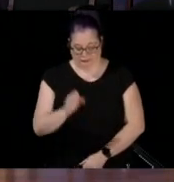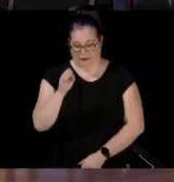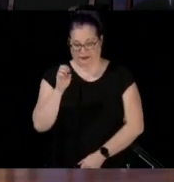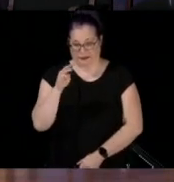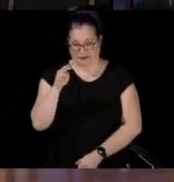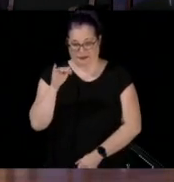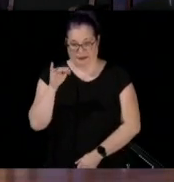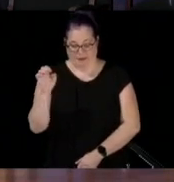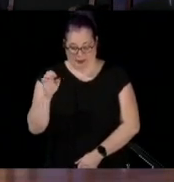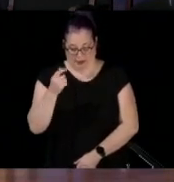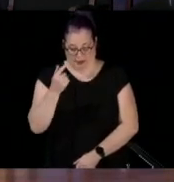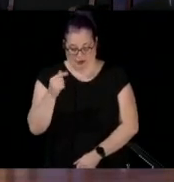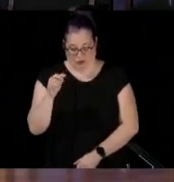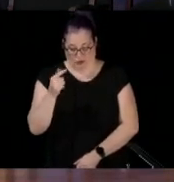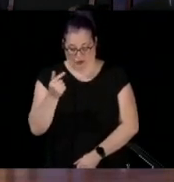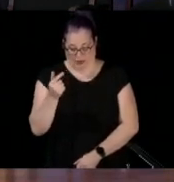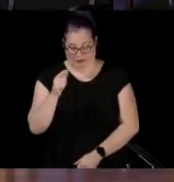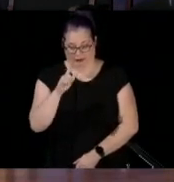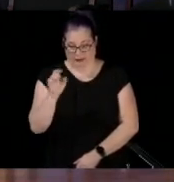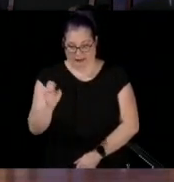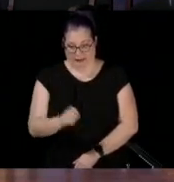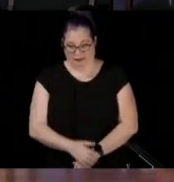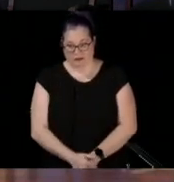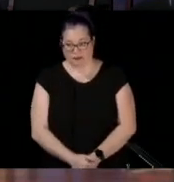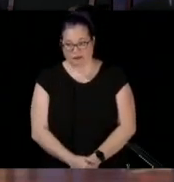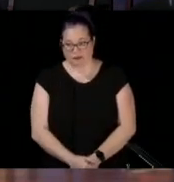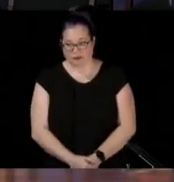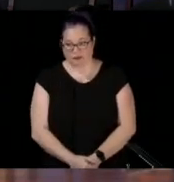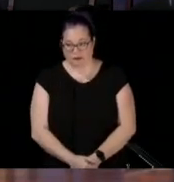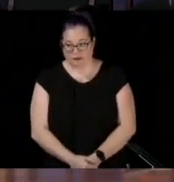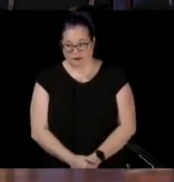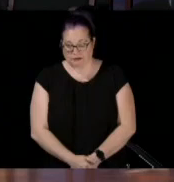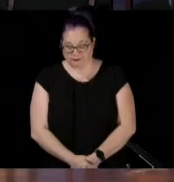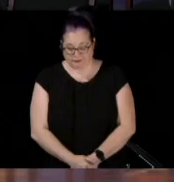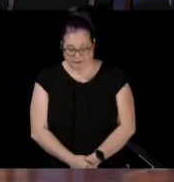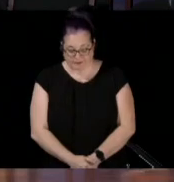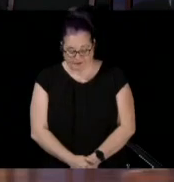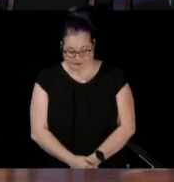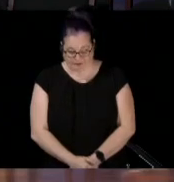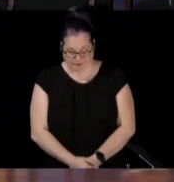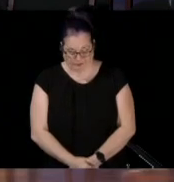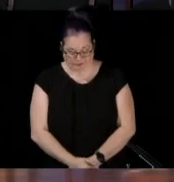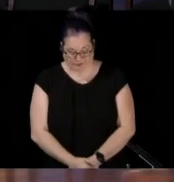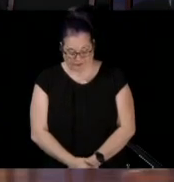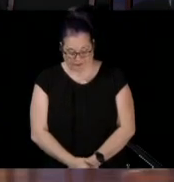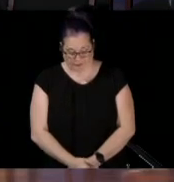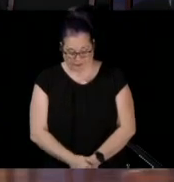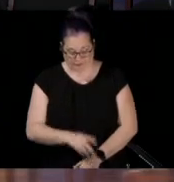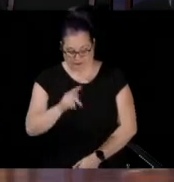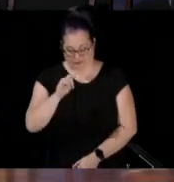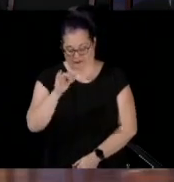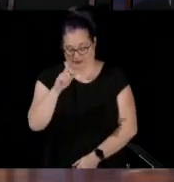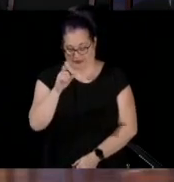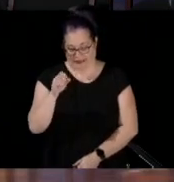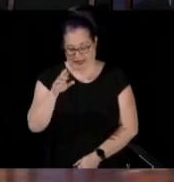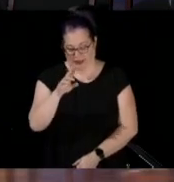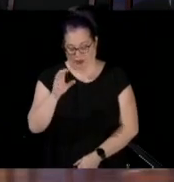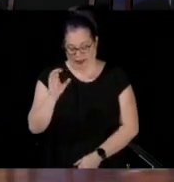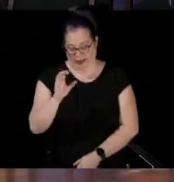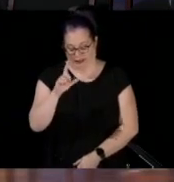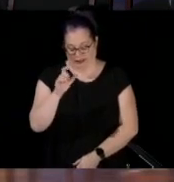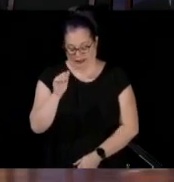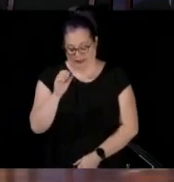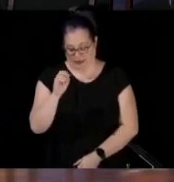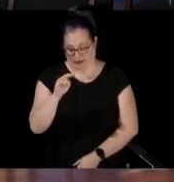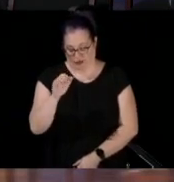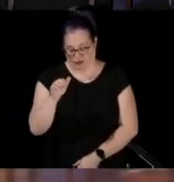Semi Grace Lee. Taylor Caitlin